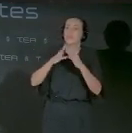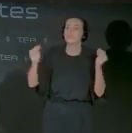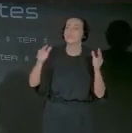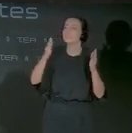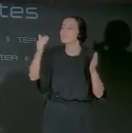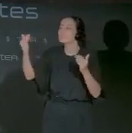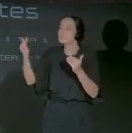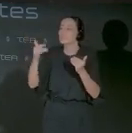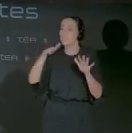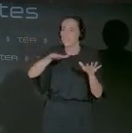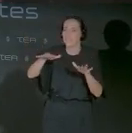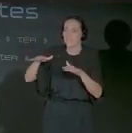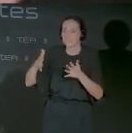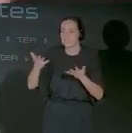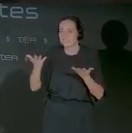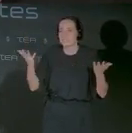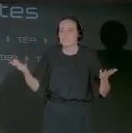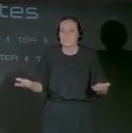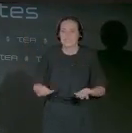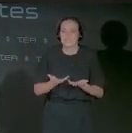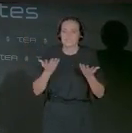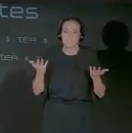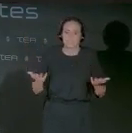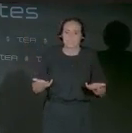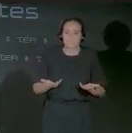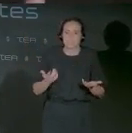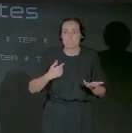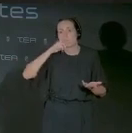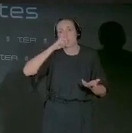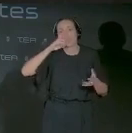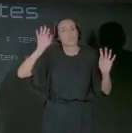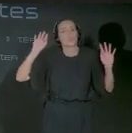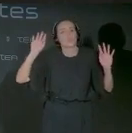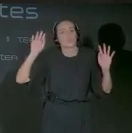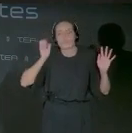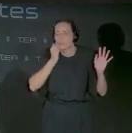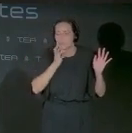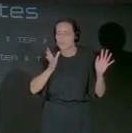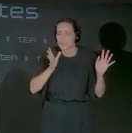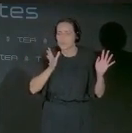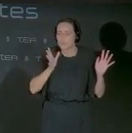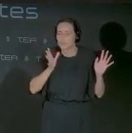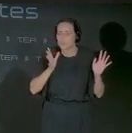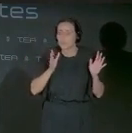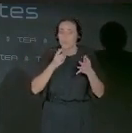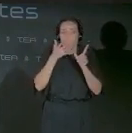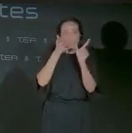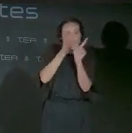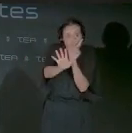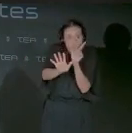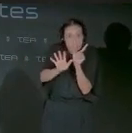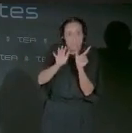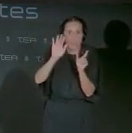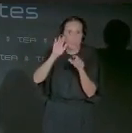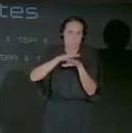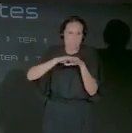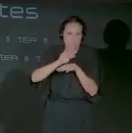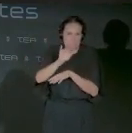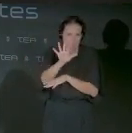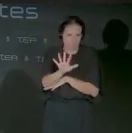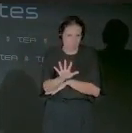about 5 or 6 different conditions. It's a shared world. You've got to be able to interact with the world and the people in it through the